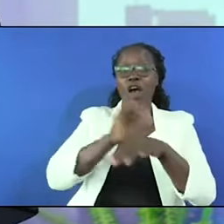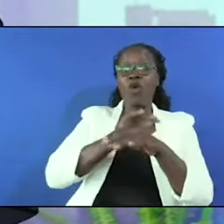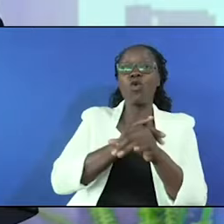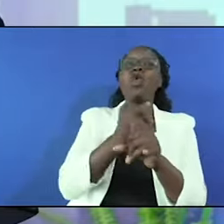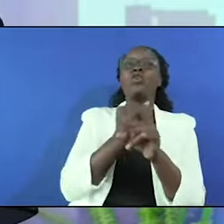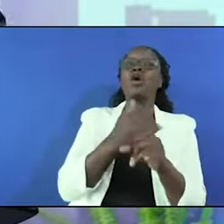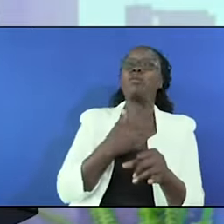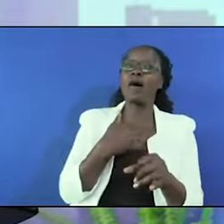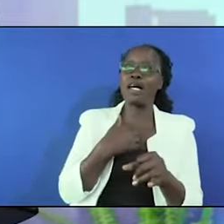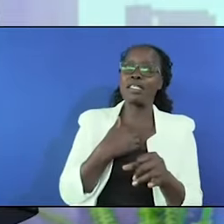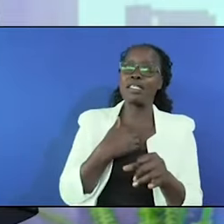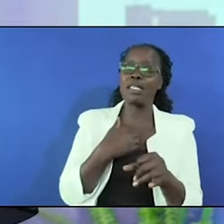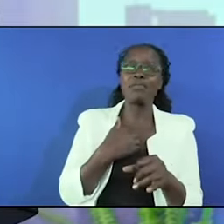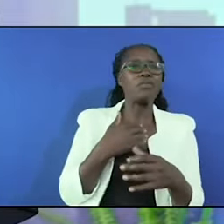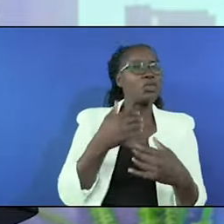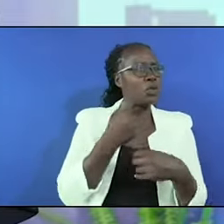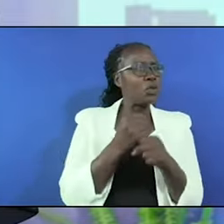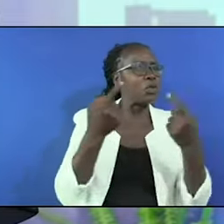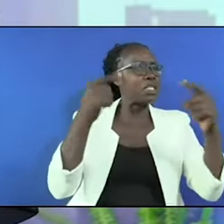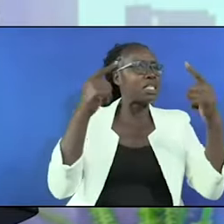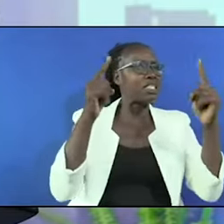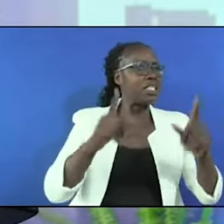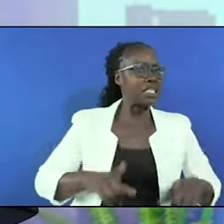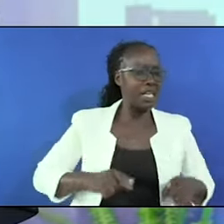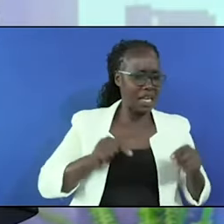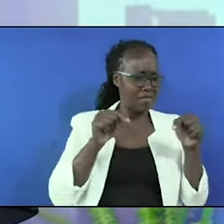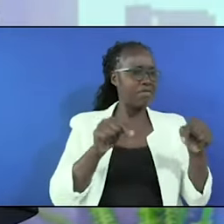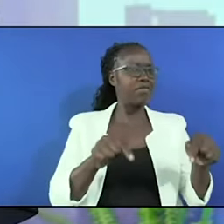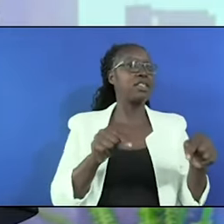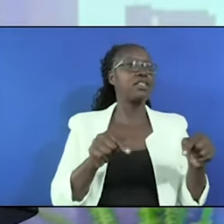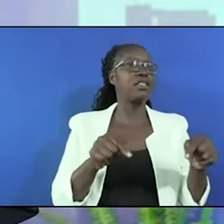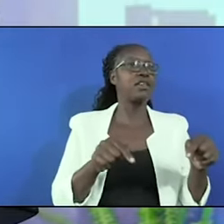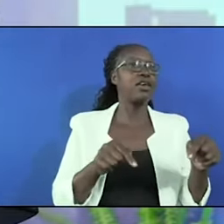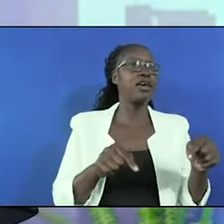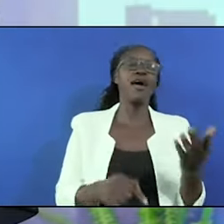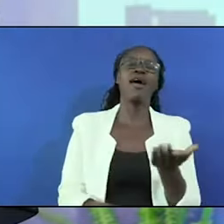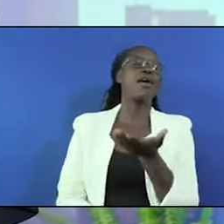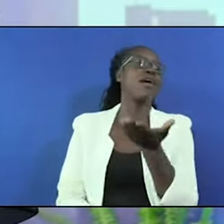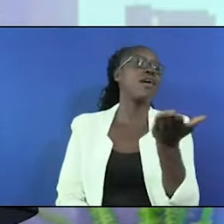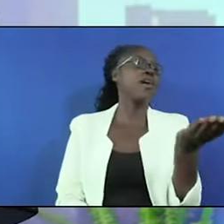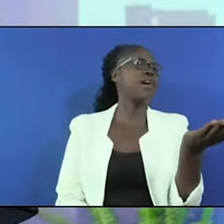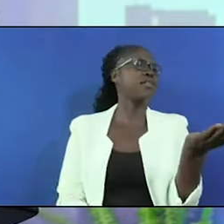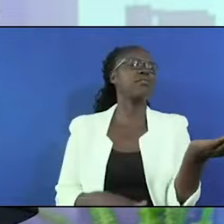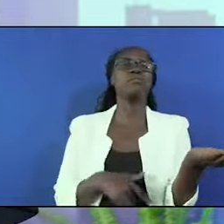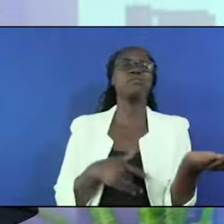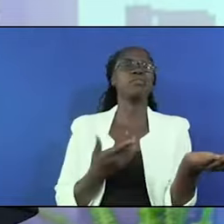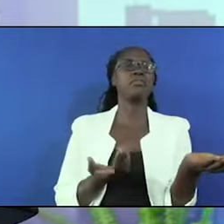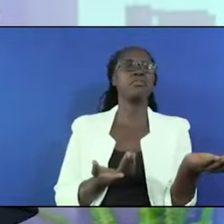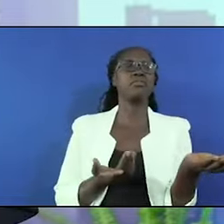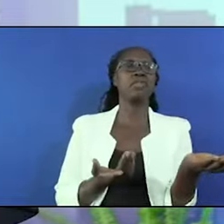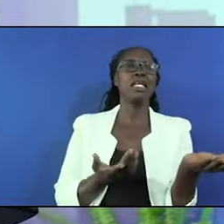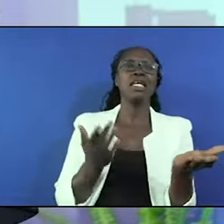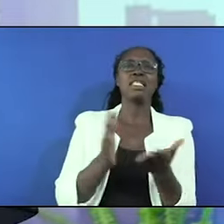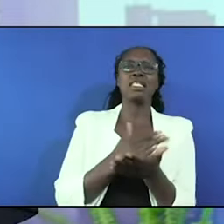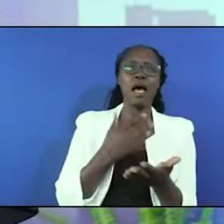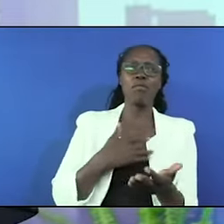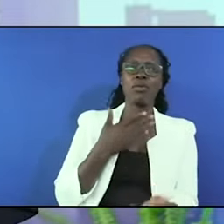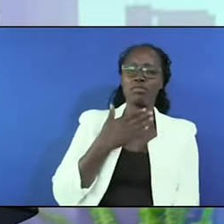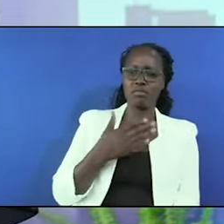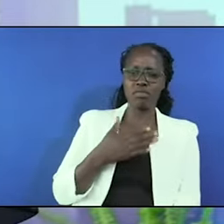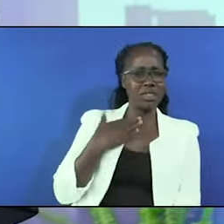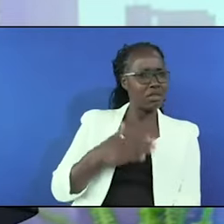job, who had great prospects in this life, those people feel that somebody has bewitched